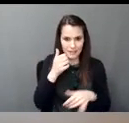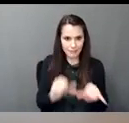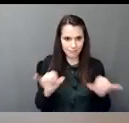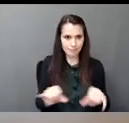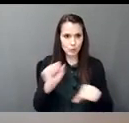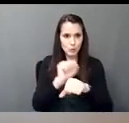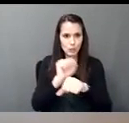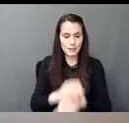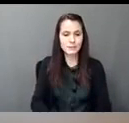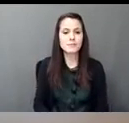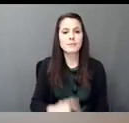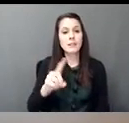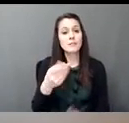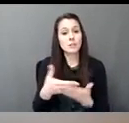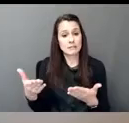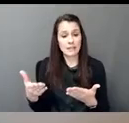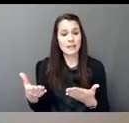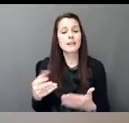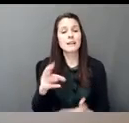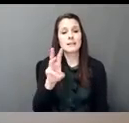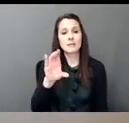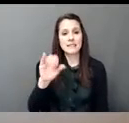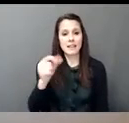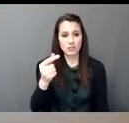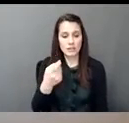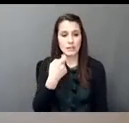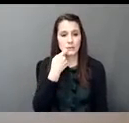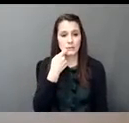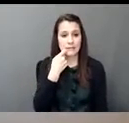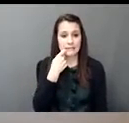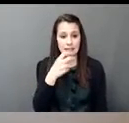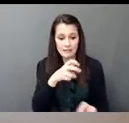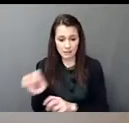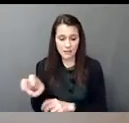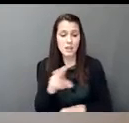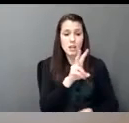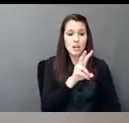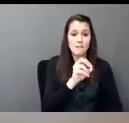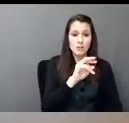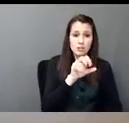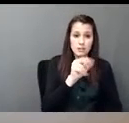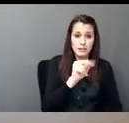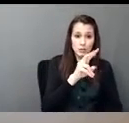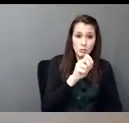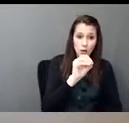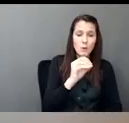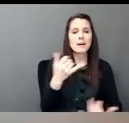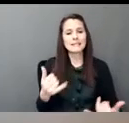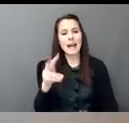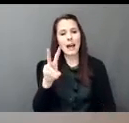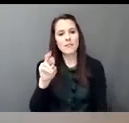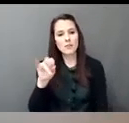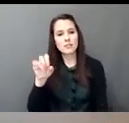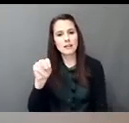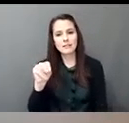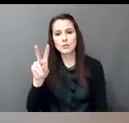thing to talk about is WCAG has recently gone from version 2.0 to 2.1. While the